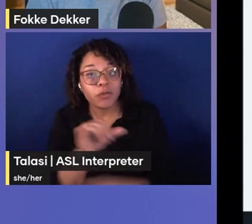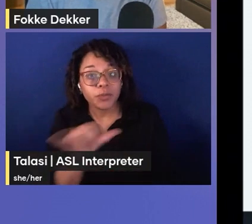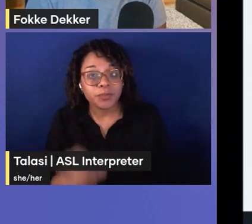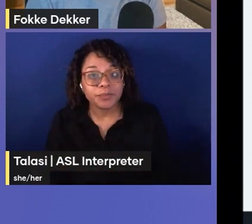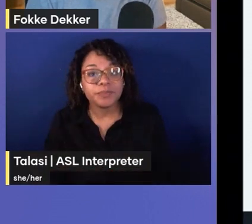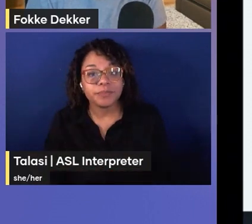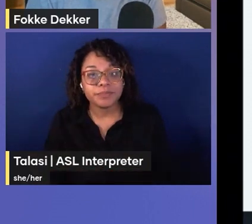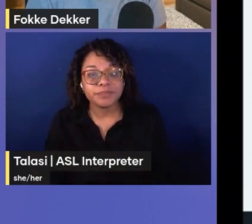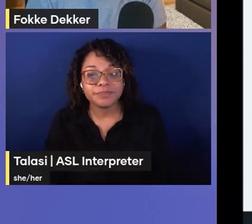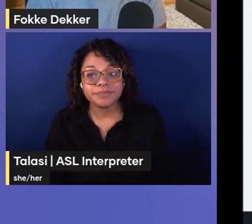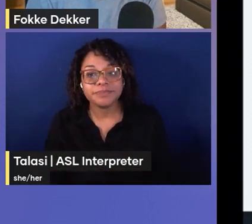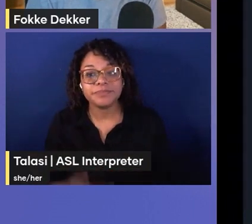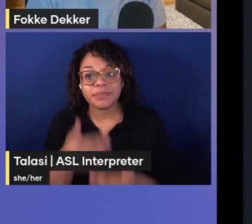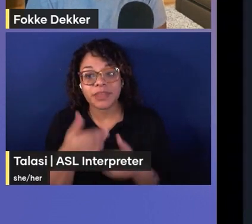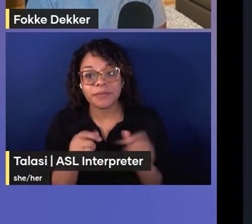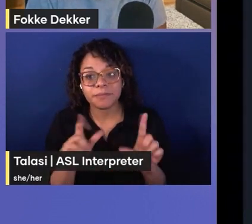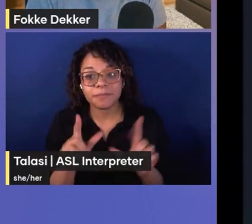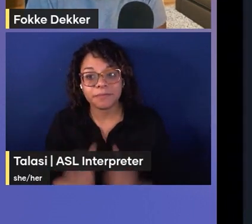And next slide.